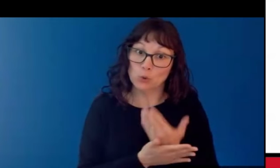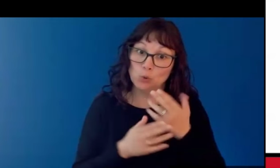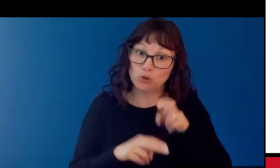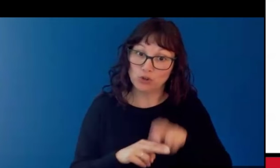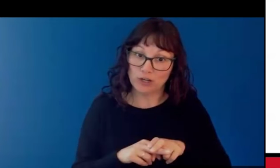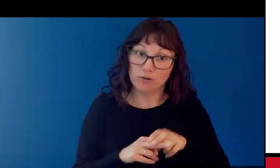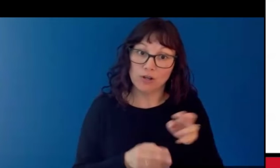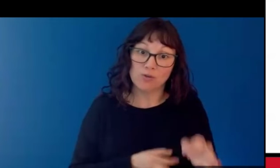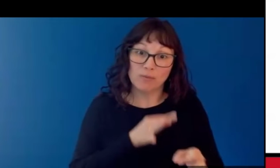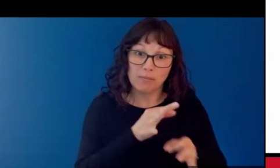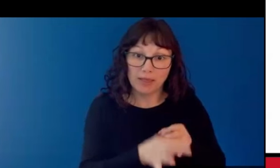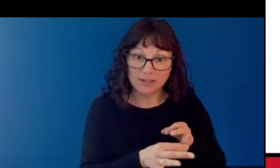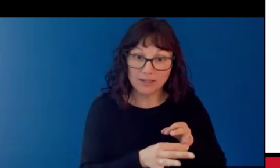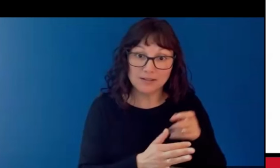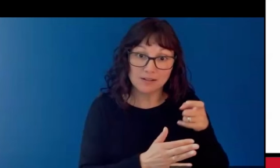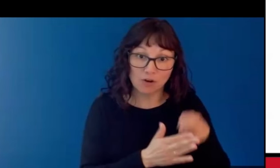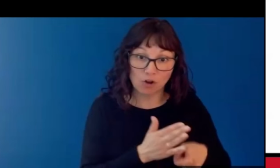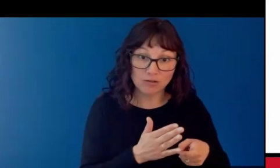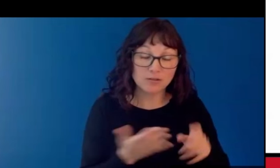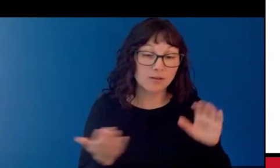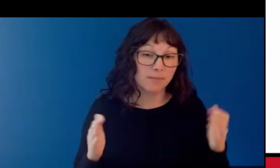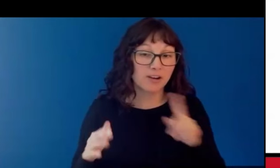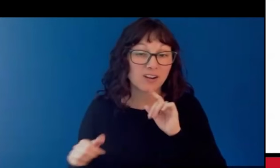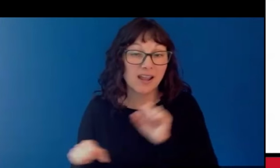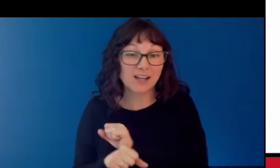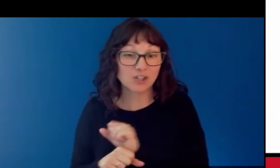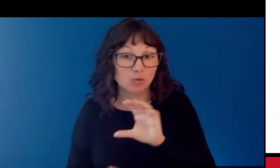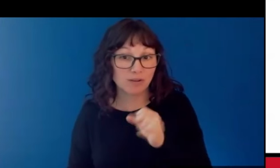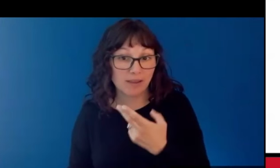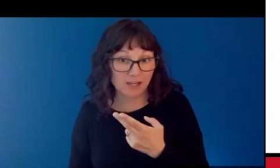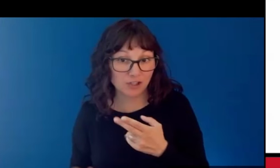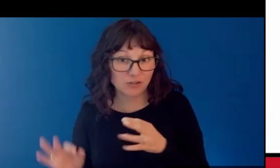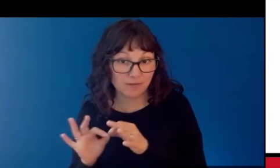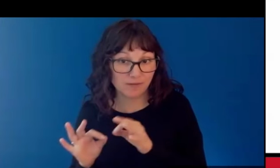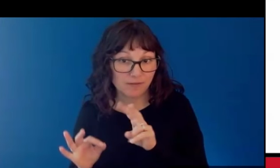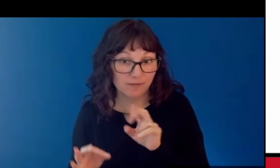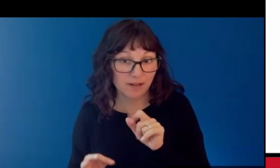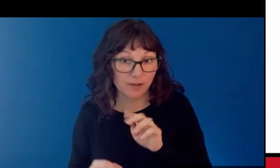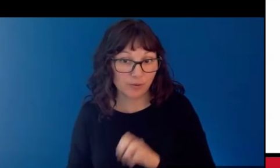Replacement cost value versus actual cash value.